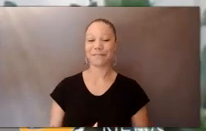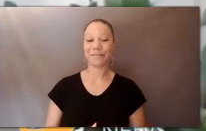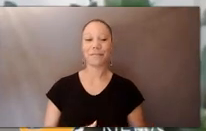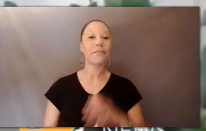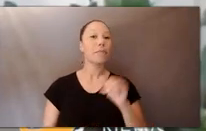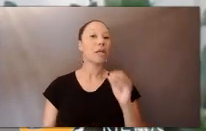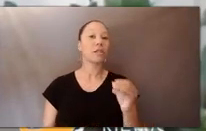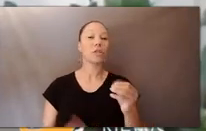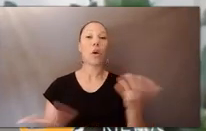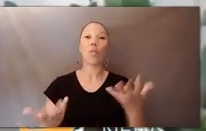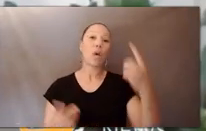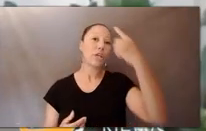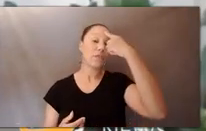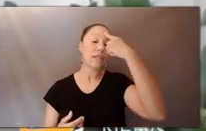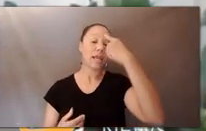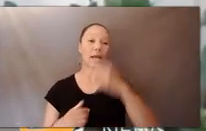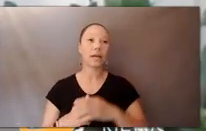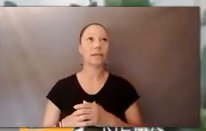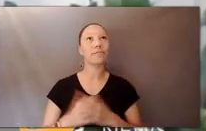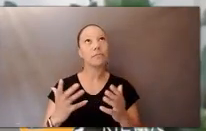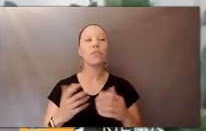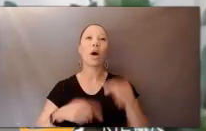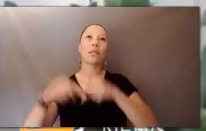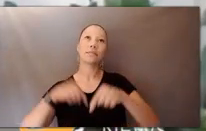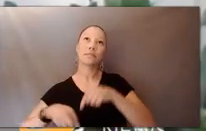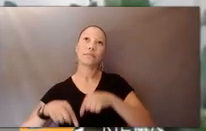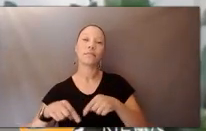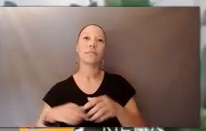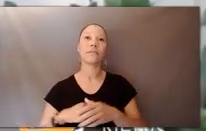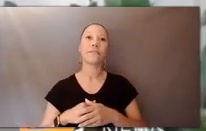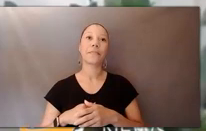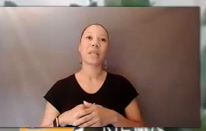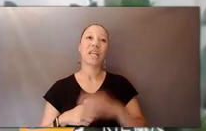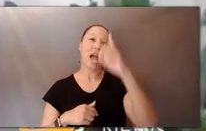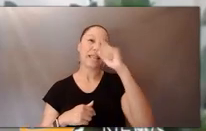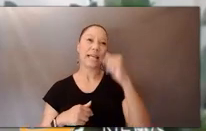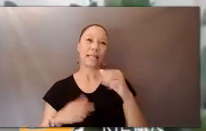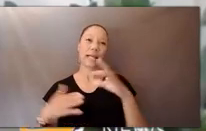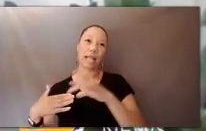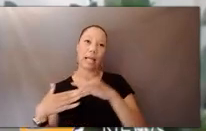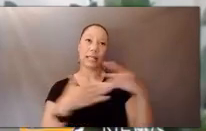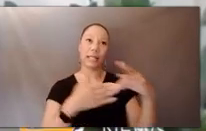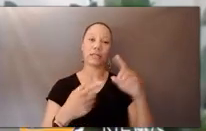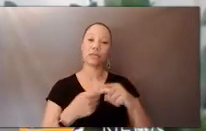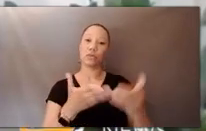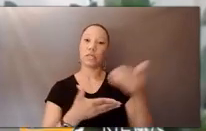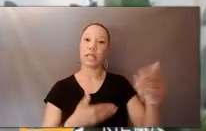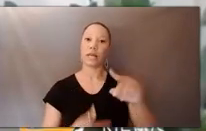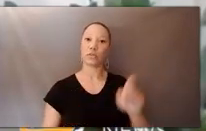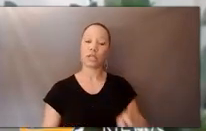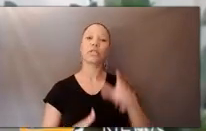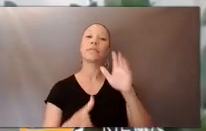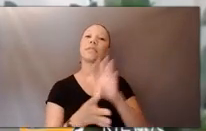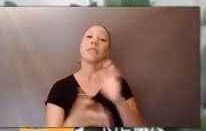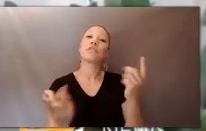So what do you think, now in that, I think this kind of leads towards the next question of what can seniors